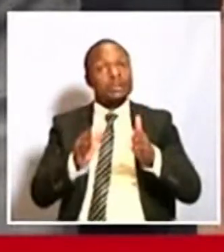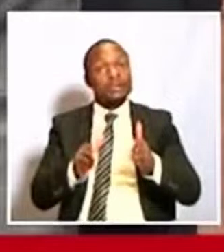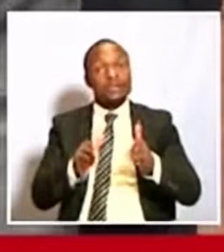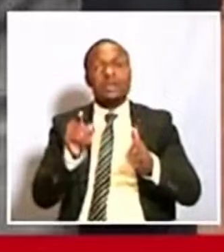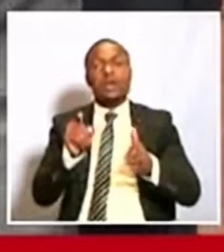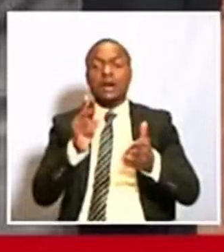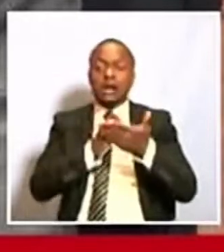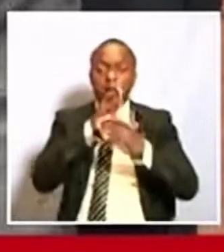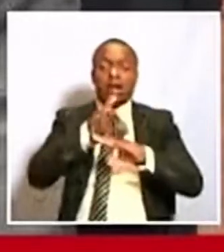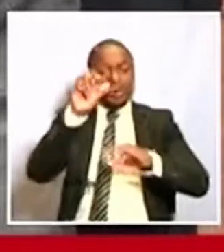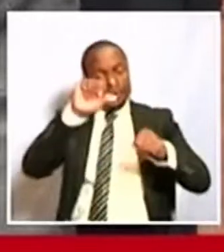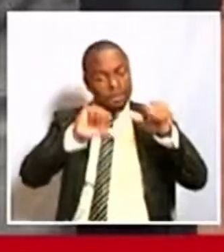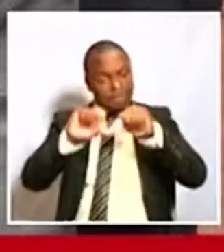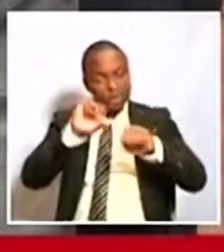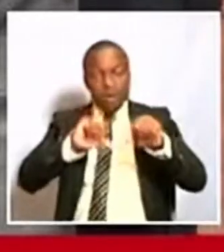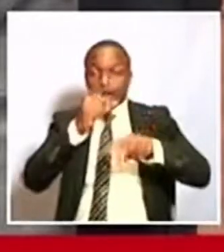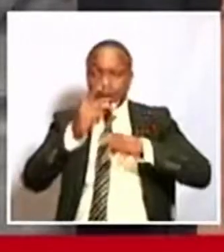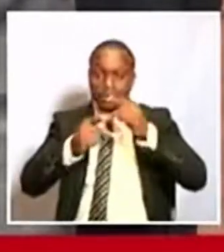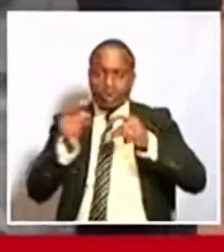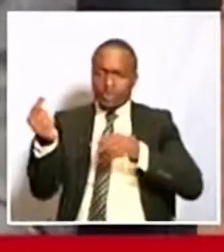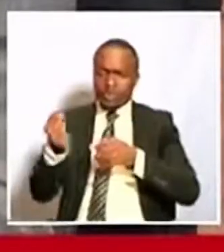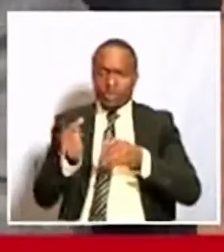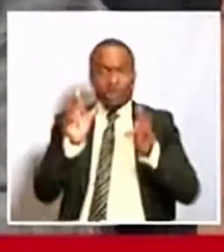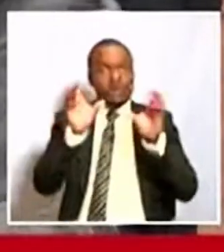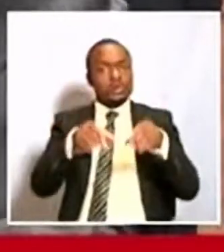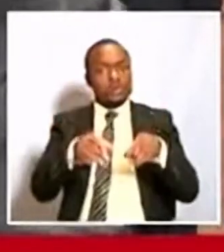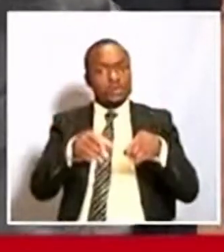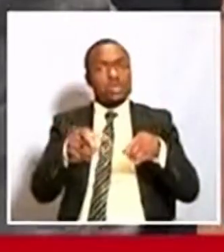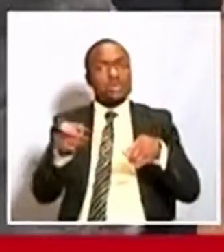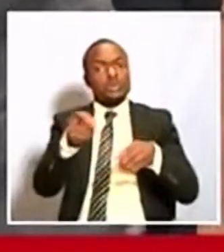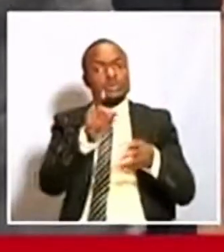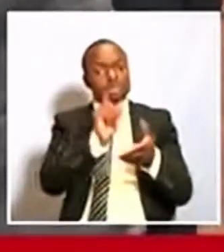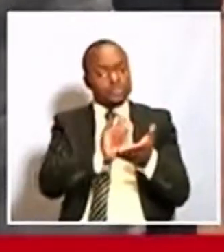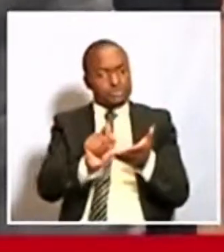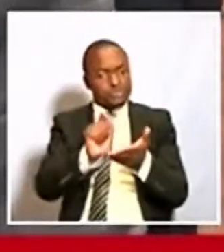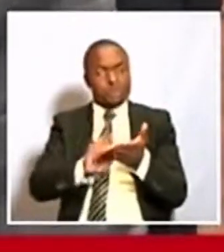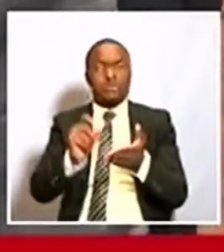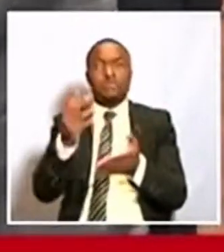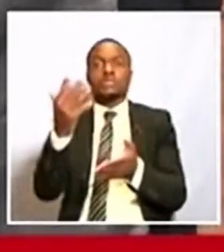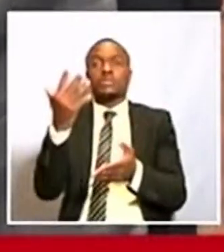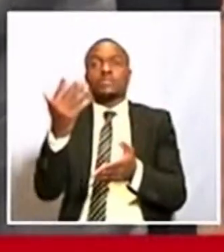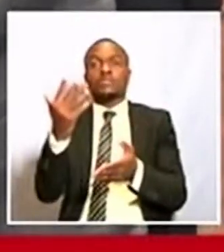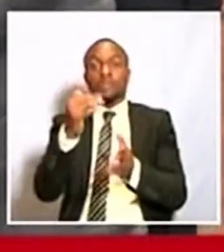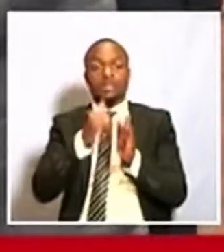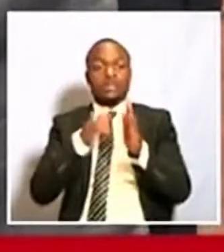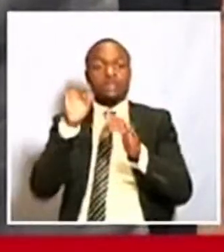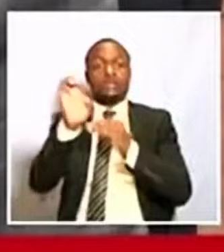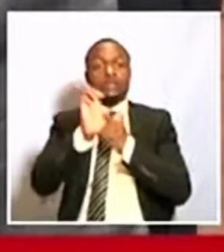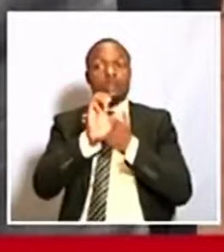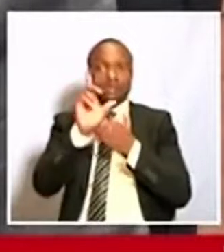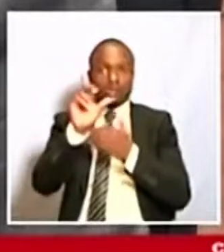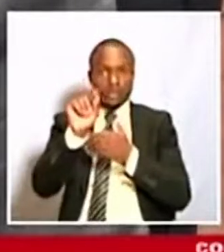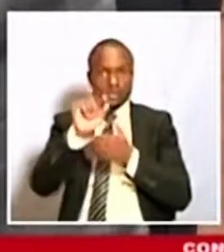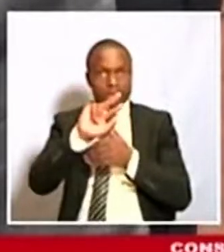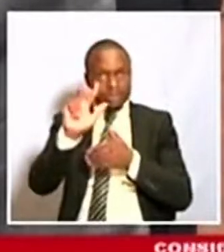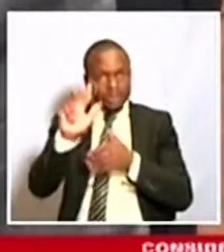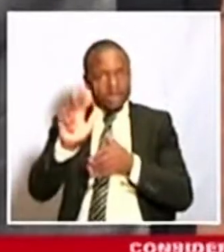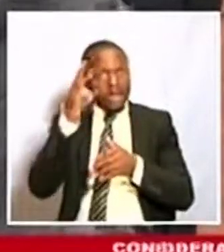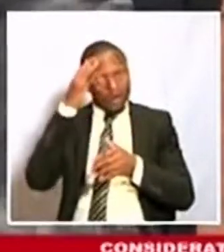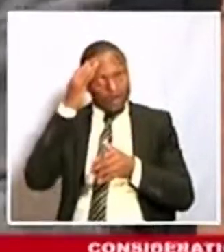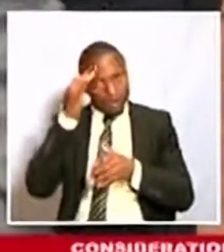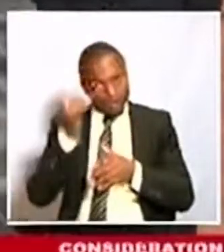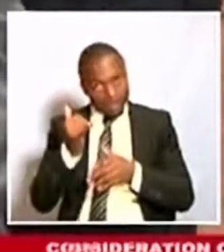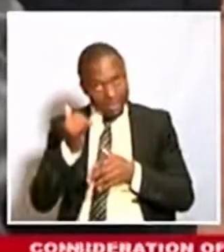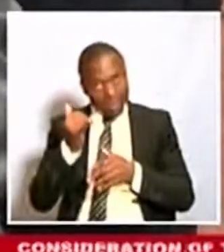you were about to come to this committee. That's when you wrote on 5th June 2023. Why?